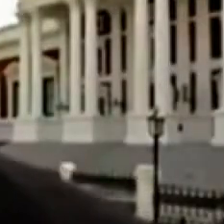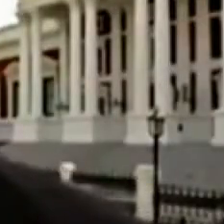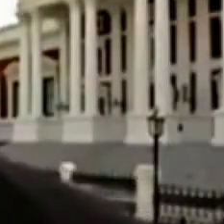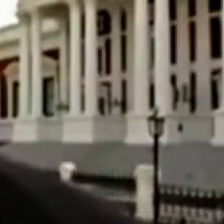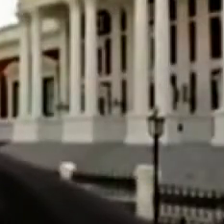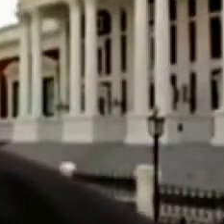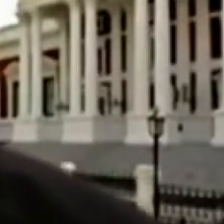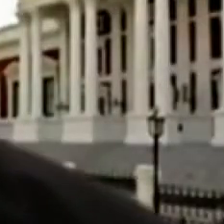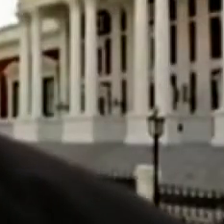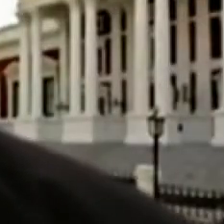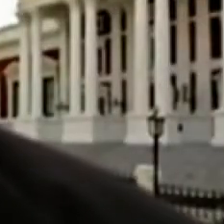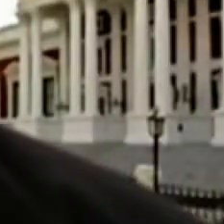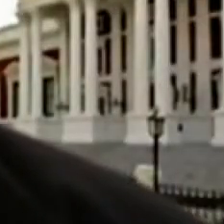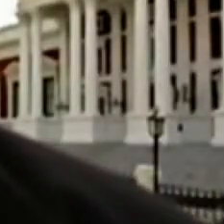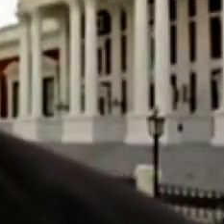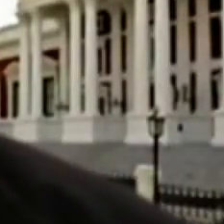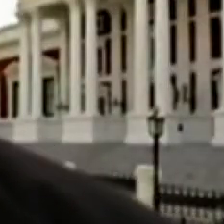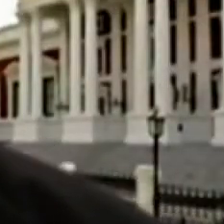Sukers.